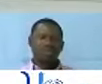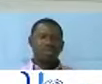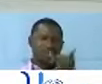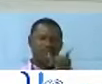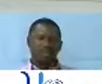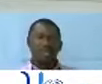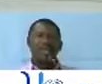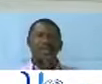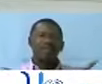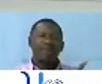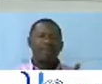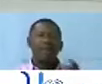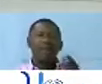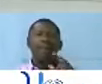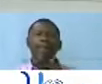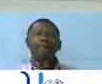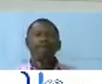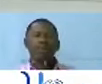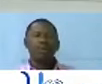prosecution and persecution.